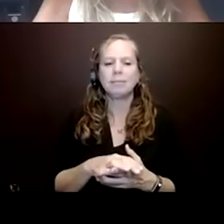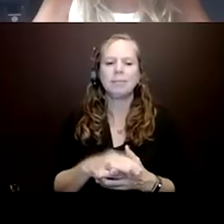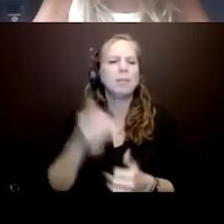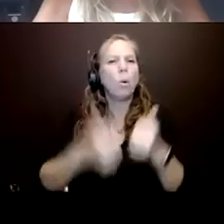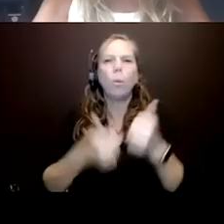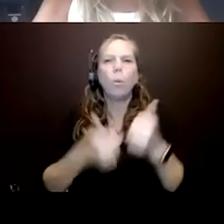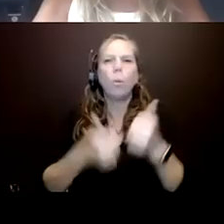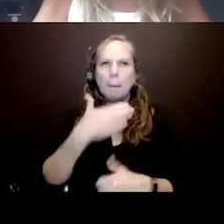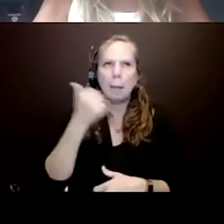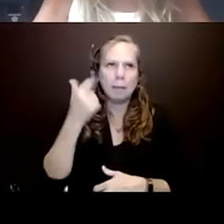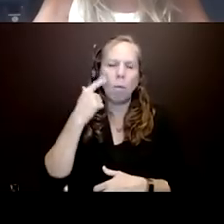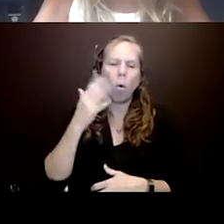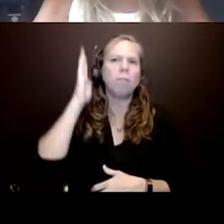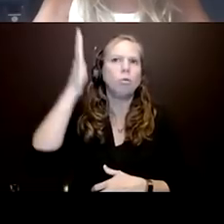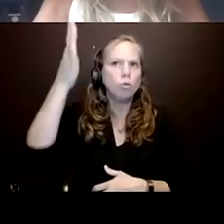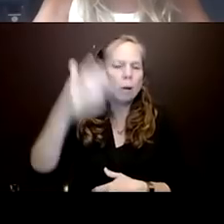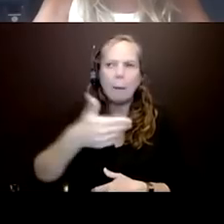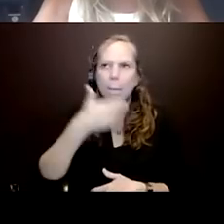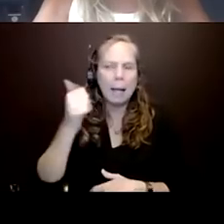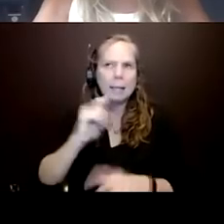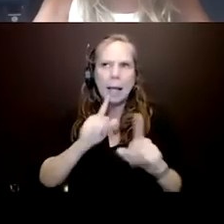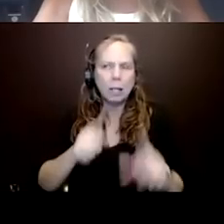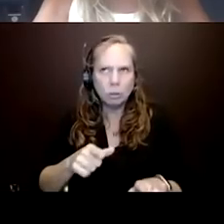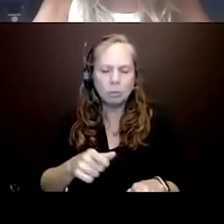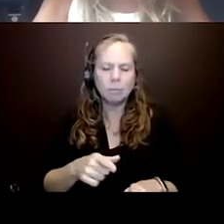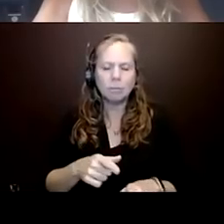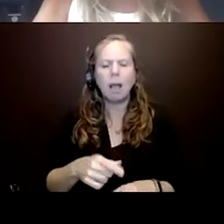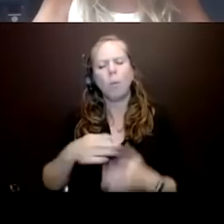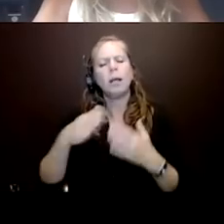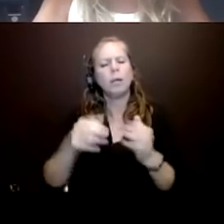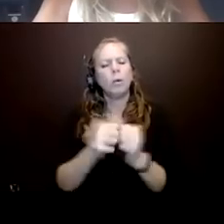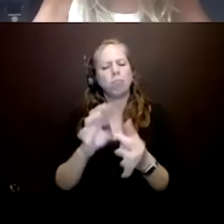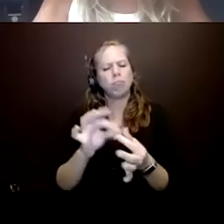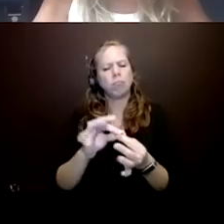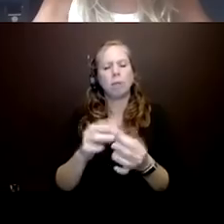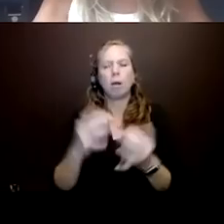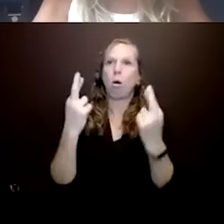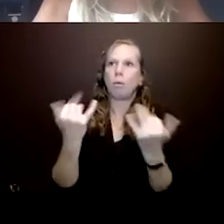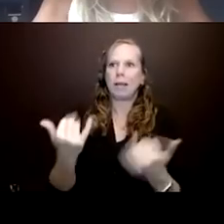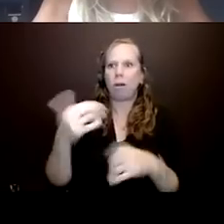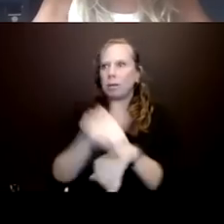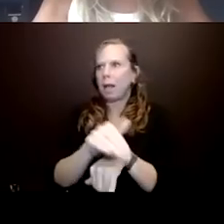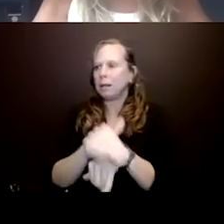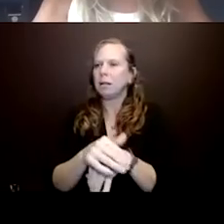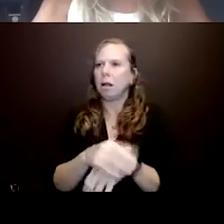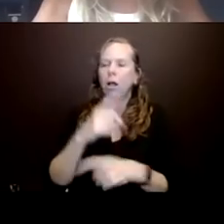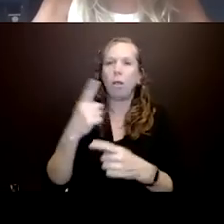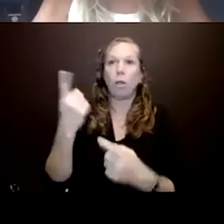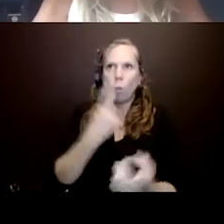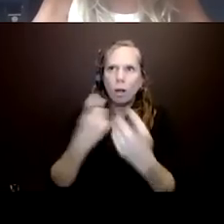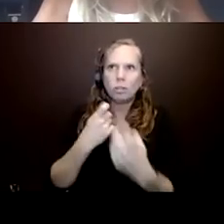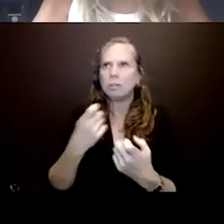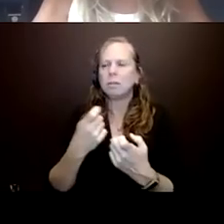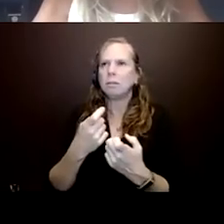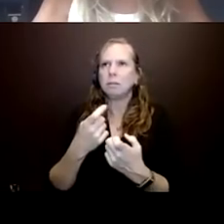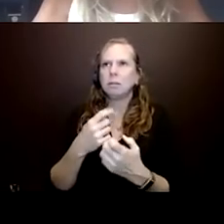for the long run. And here's what I will say, and I'll end with this. And I hope that tonight, a lot of the questions I've received have been, are we going to go back to the